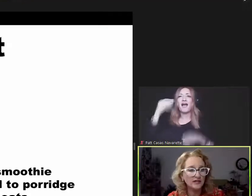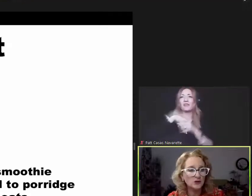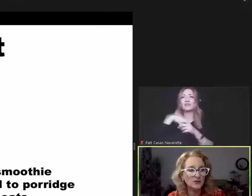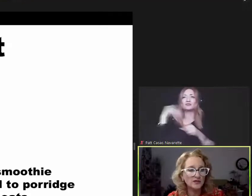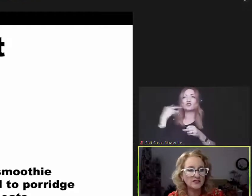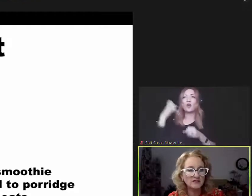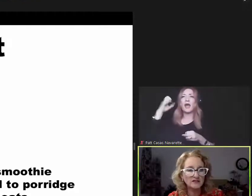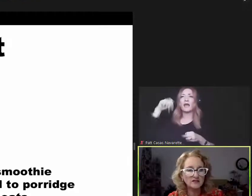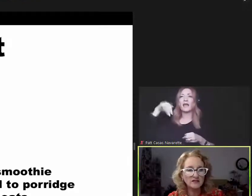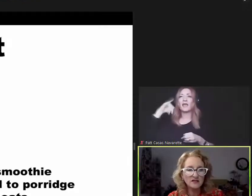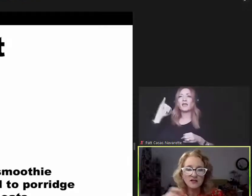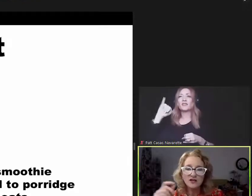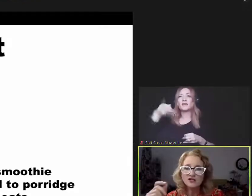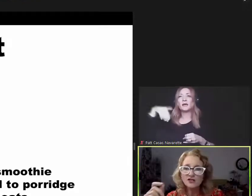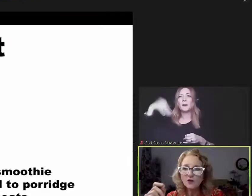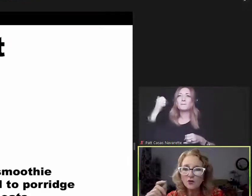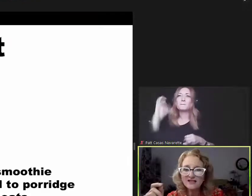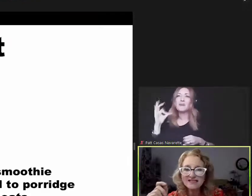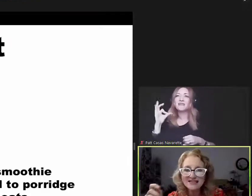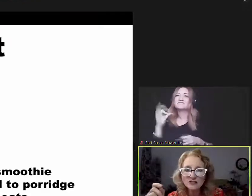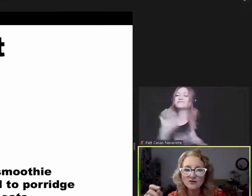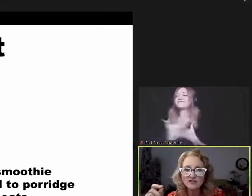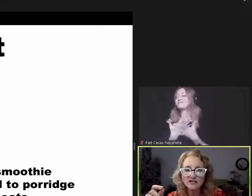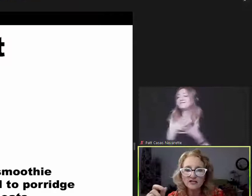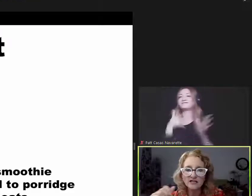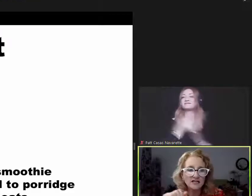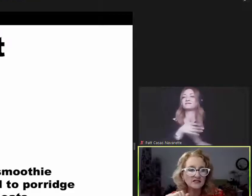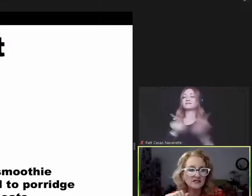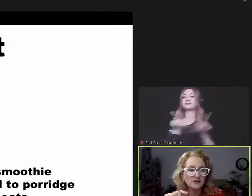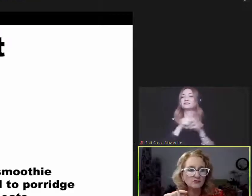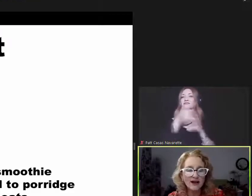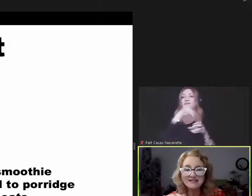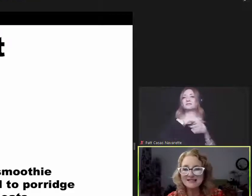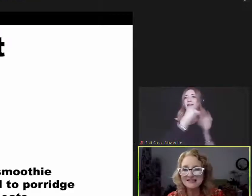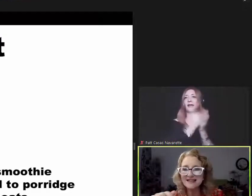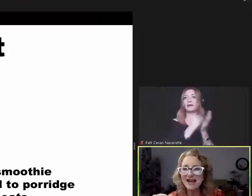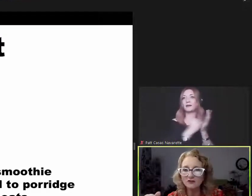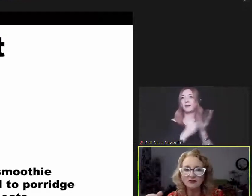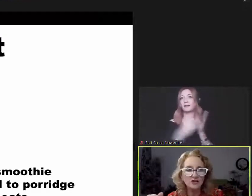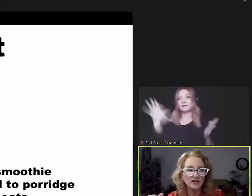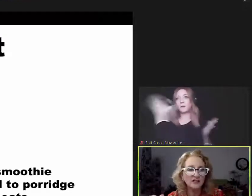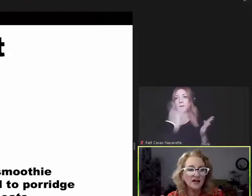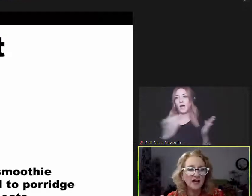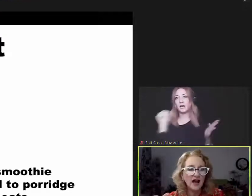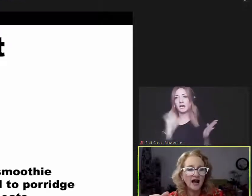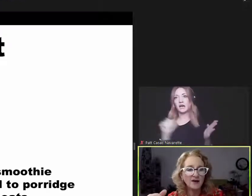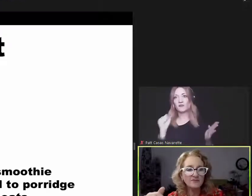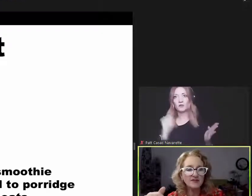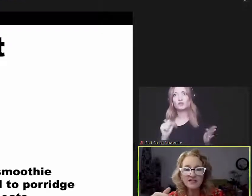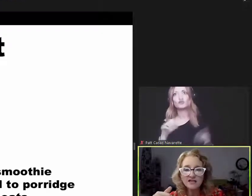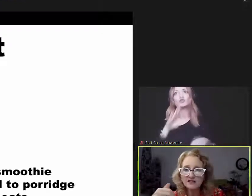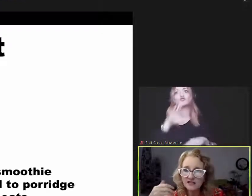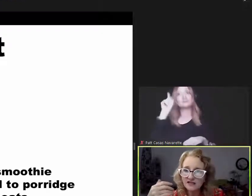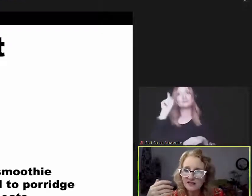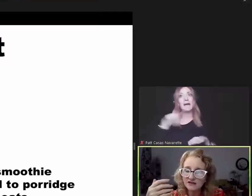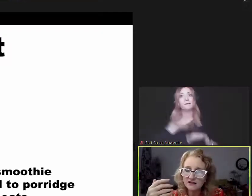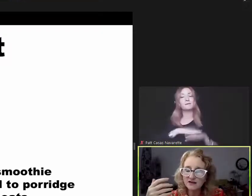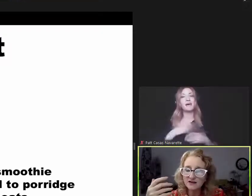beautiful ingredients. So what's interesting is the red sea algae